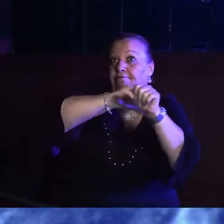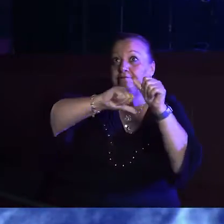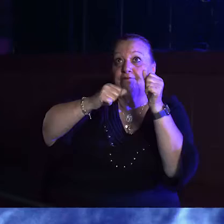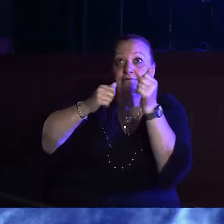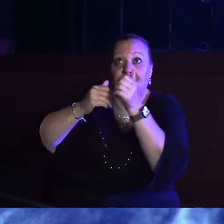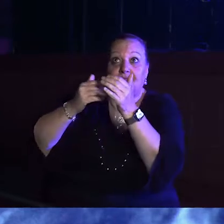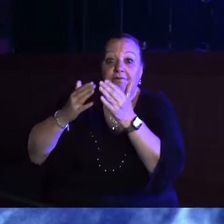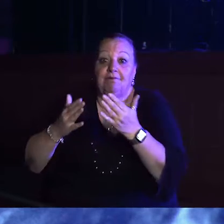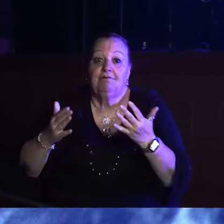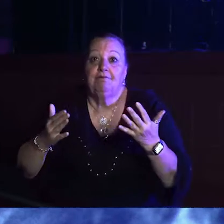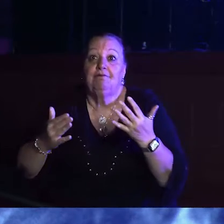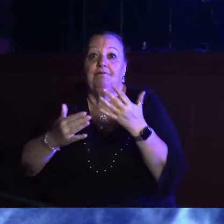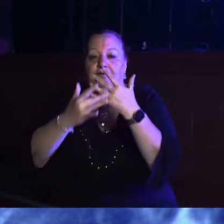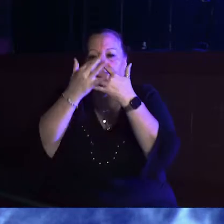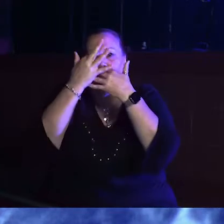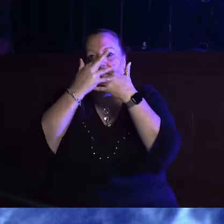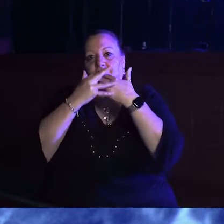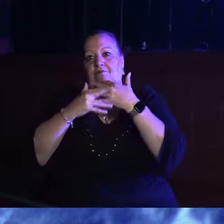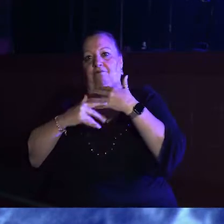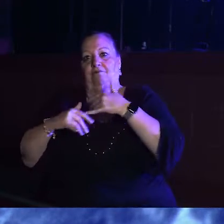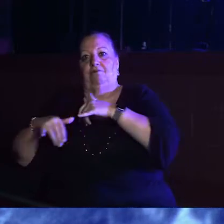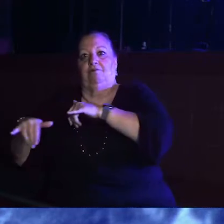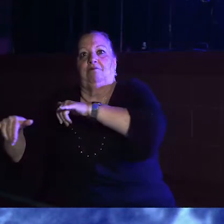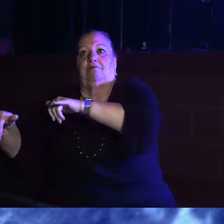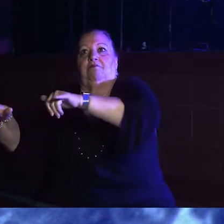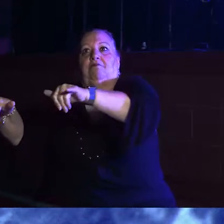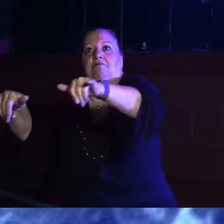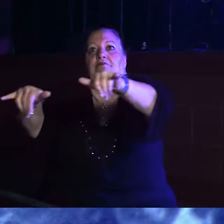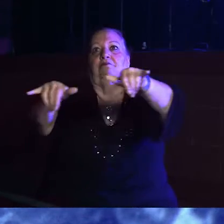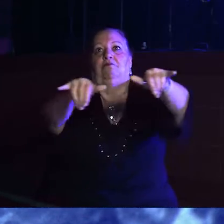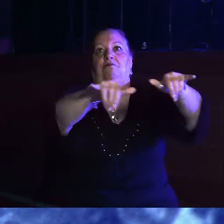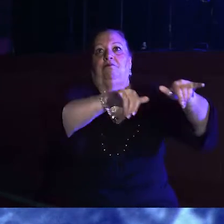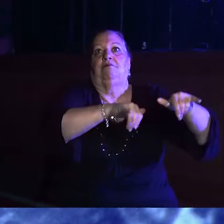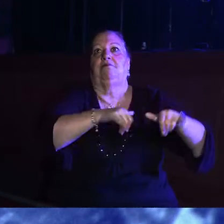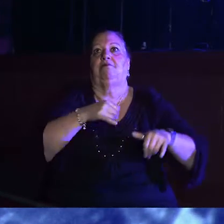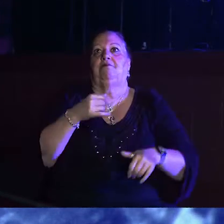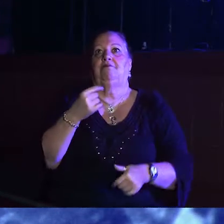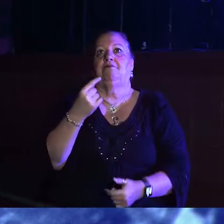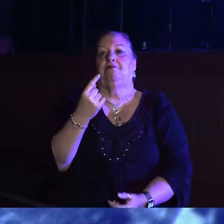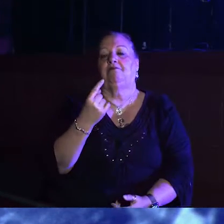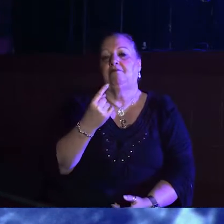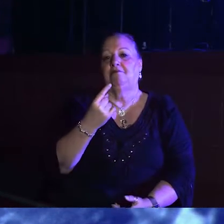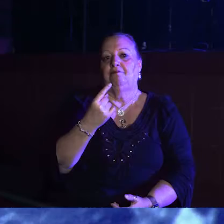Strange as neighbors, our blood is one.